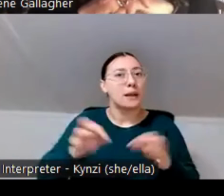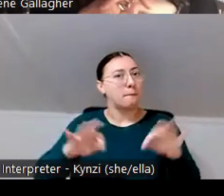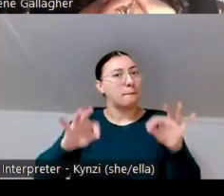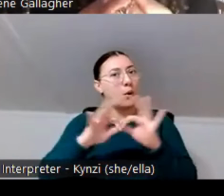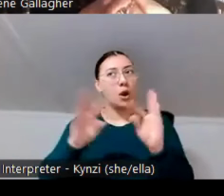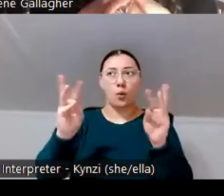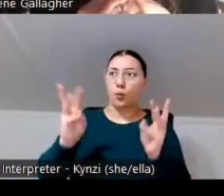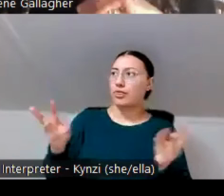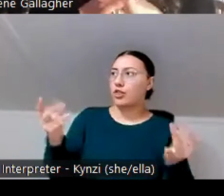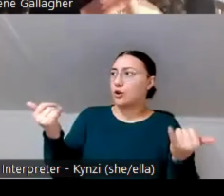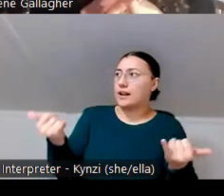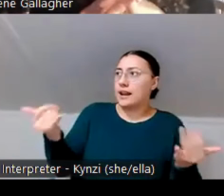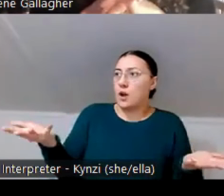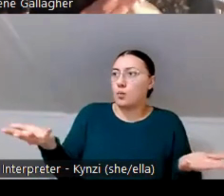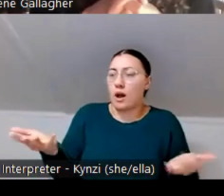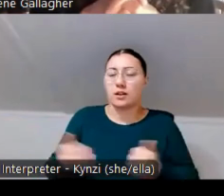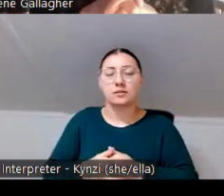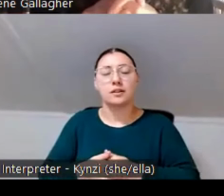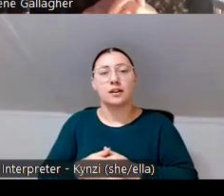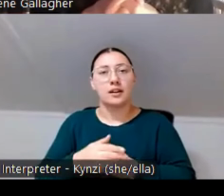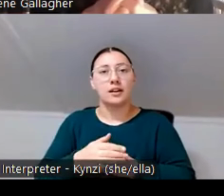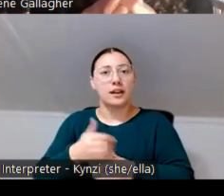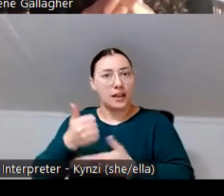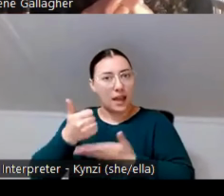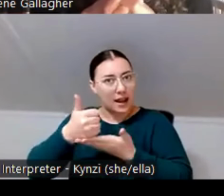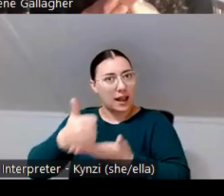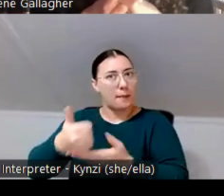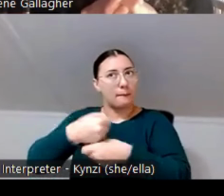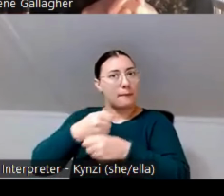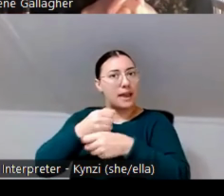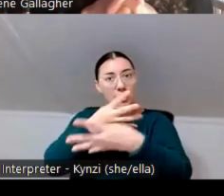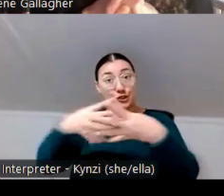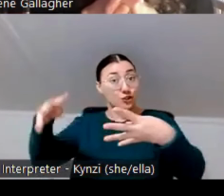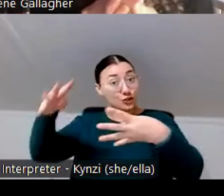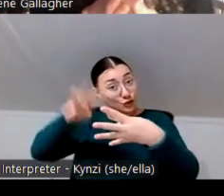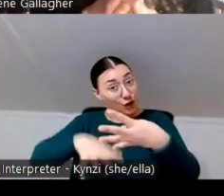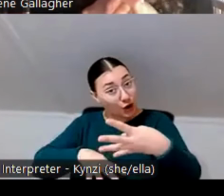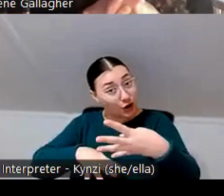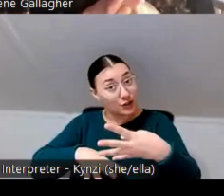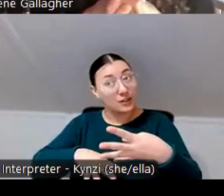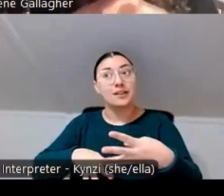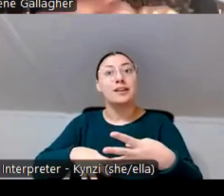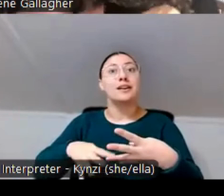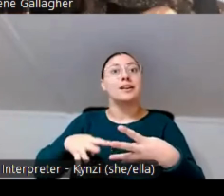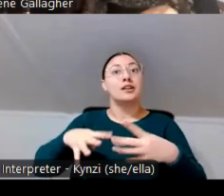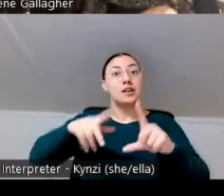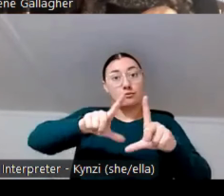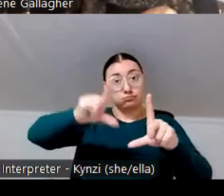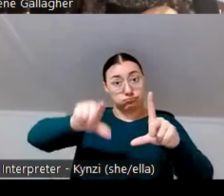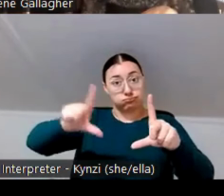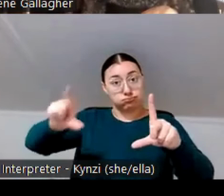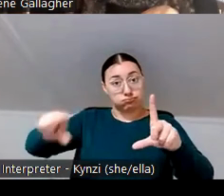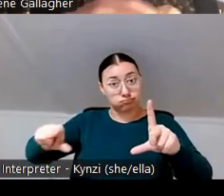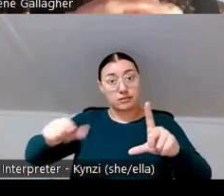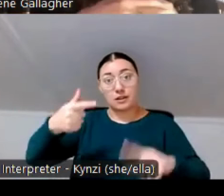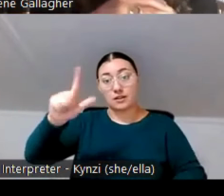even use it to then make a chart about the weather or make a graph.